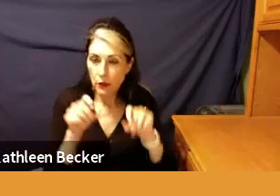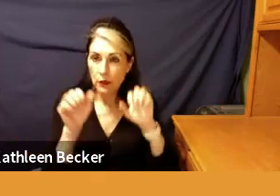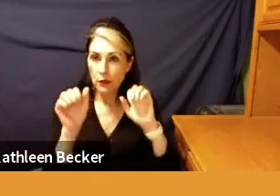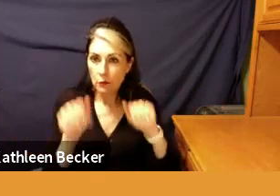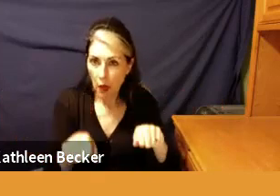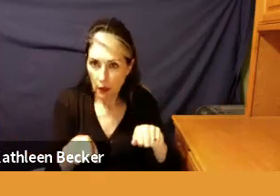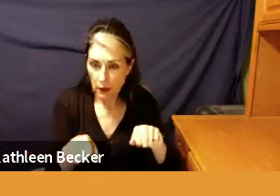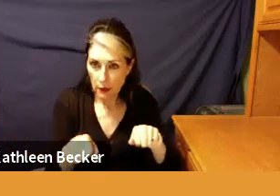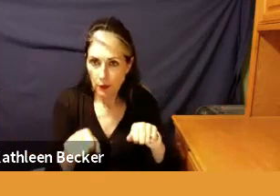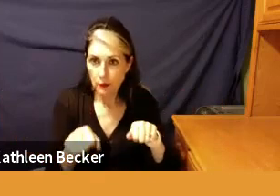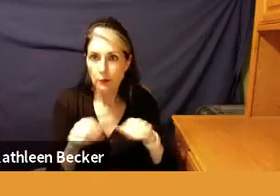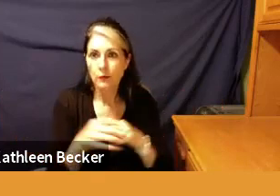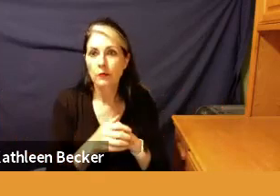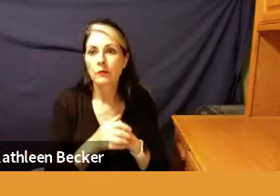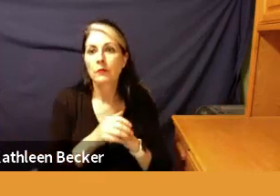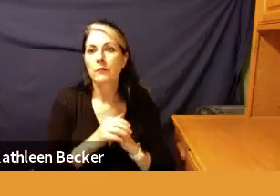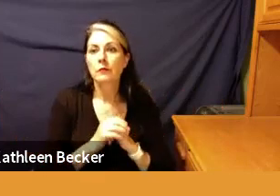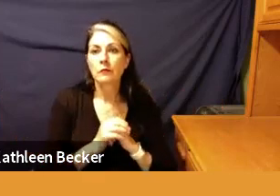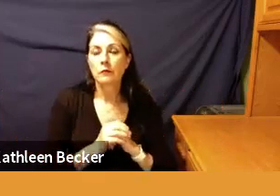to